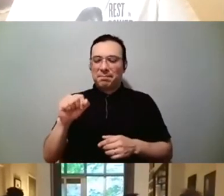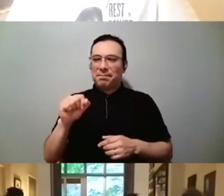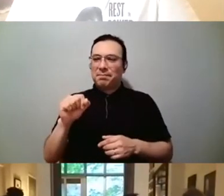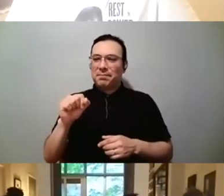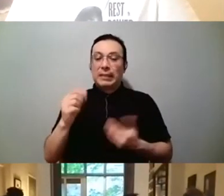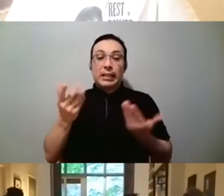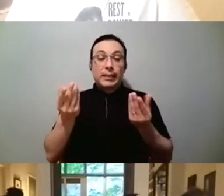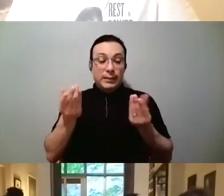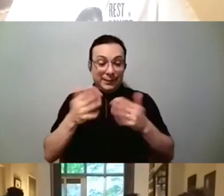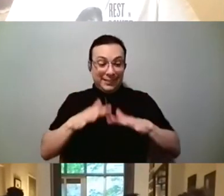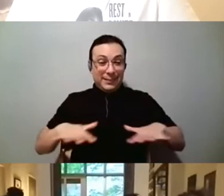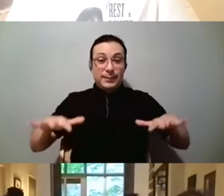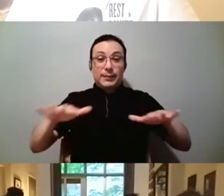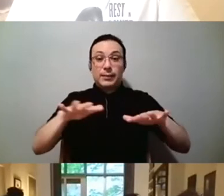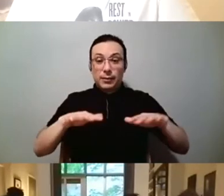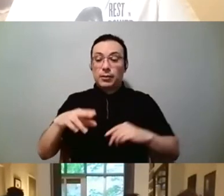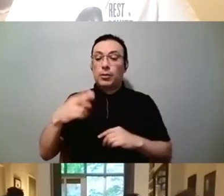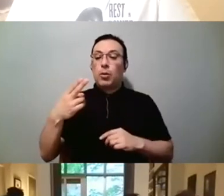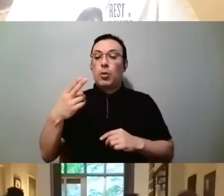of the Ho-Chunk nation.